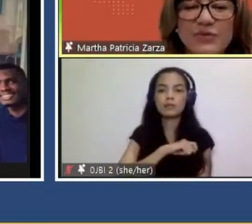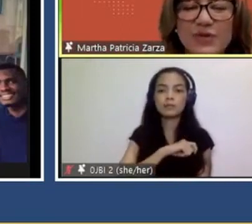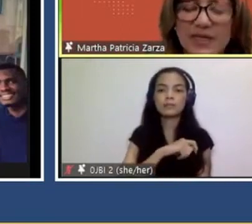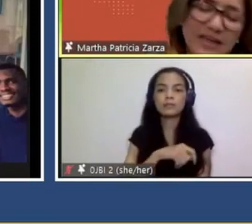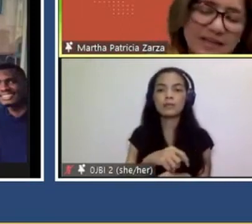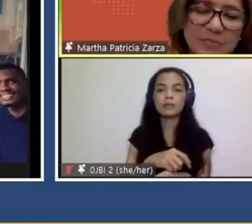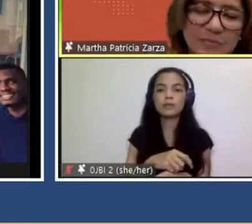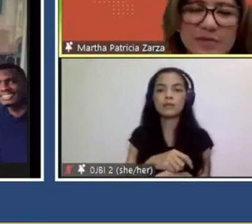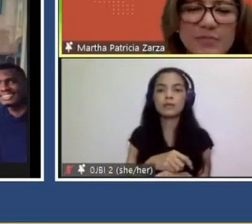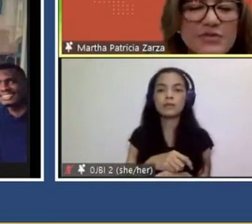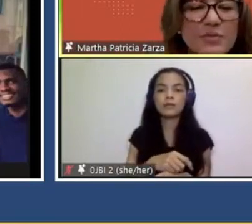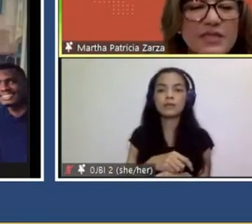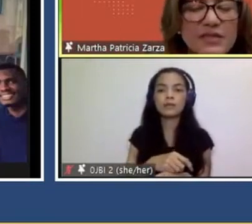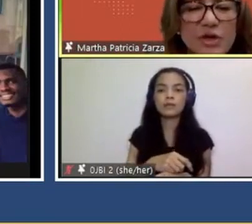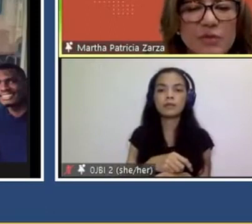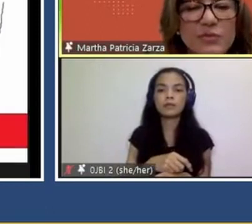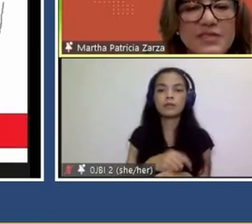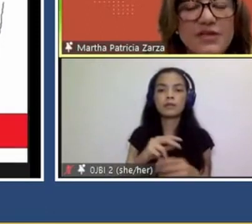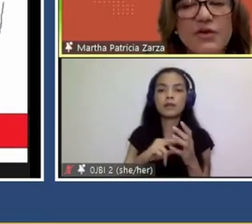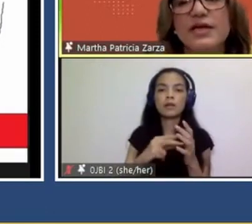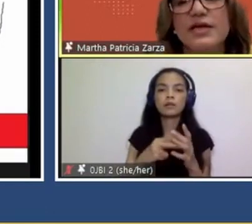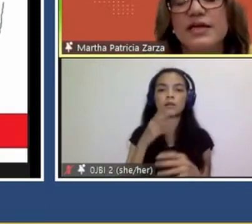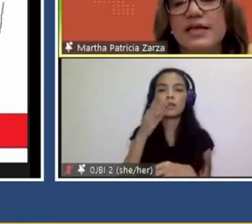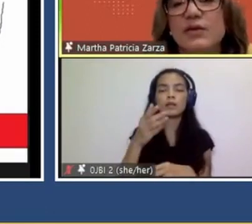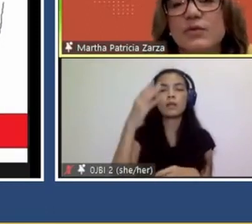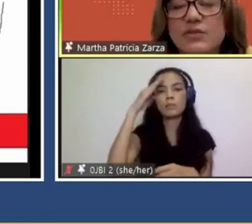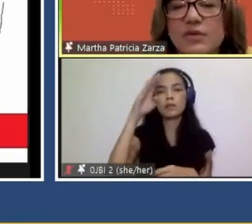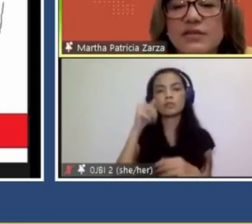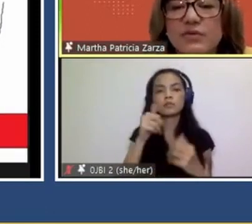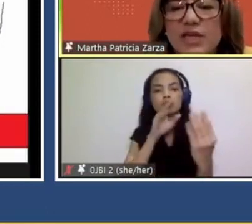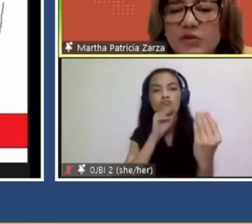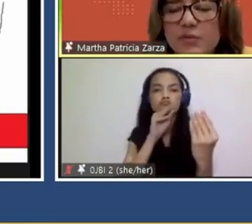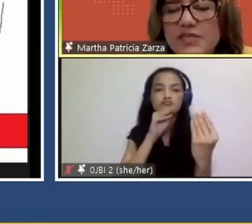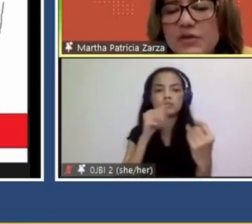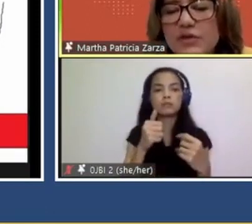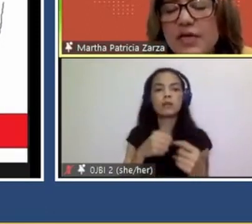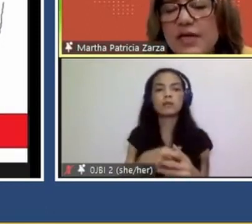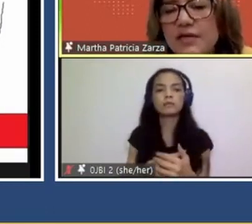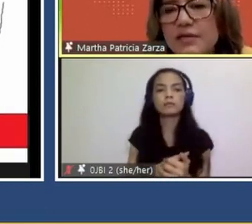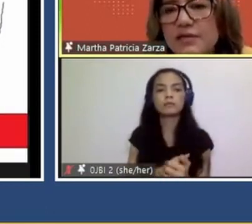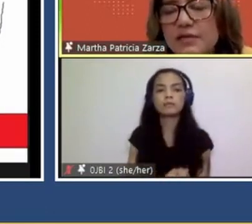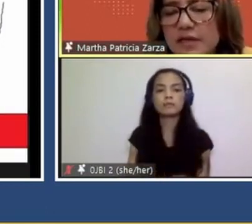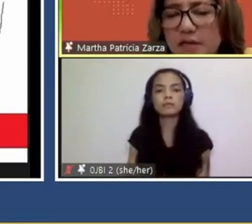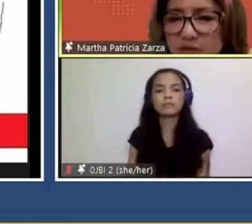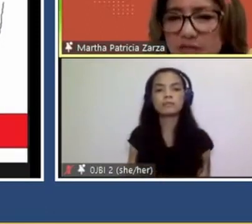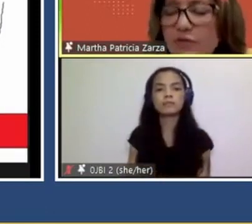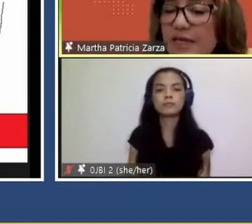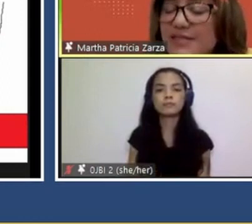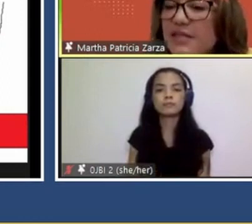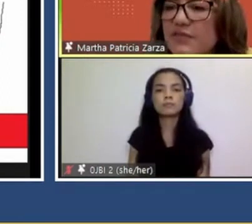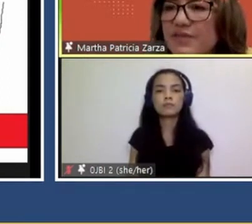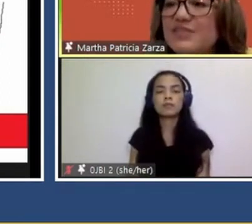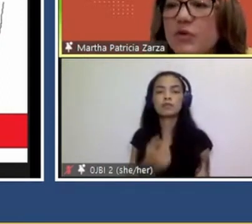one and he had the possibility to come to Mexico. He was the one who came to Mexico and trying